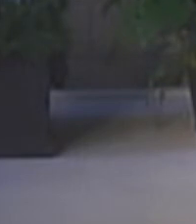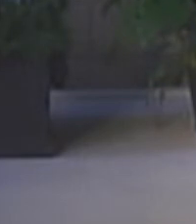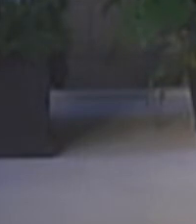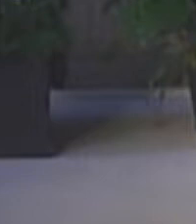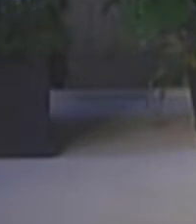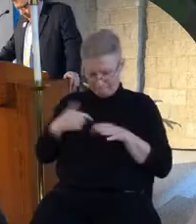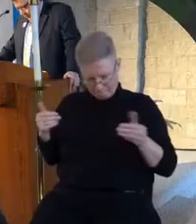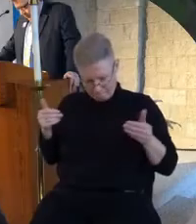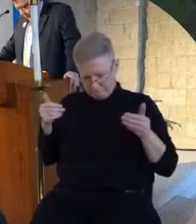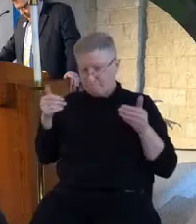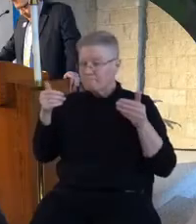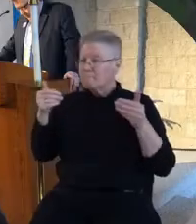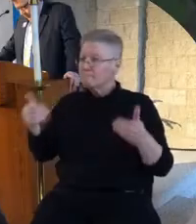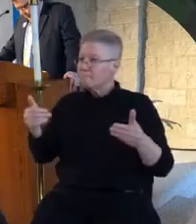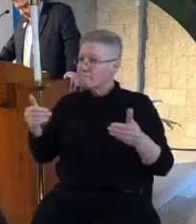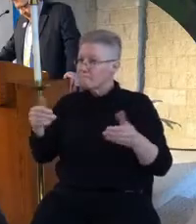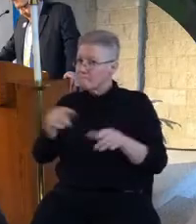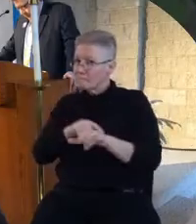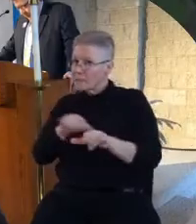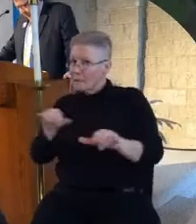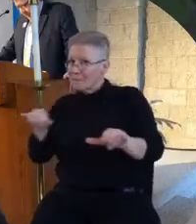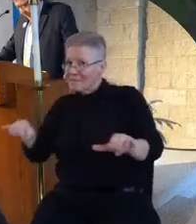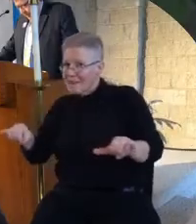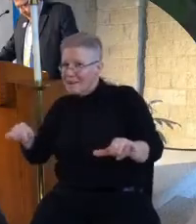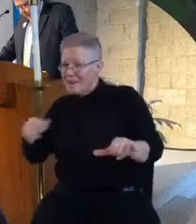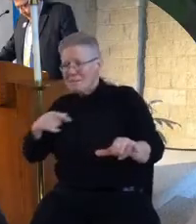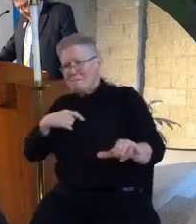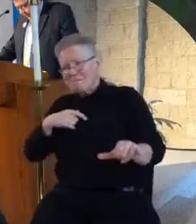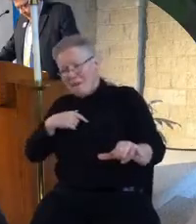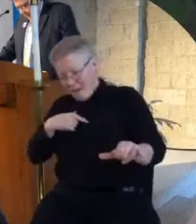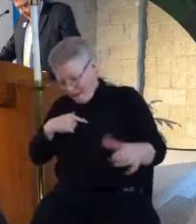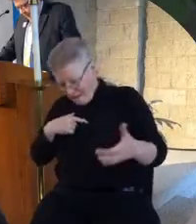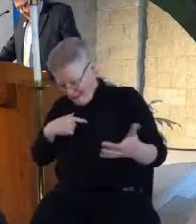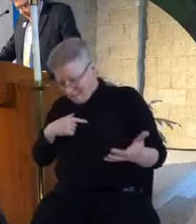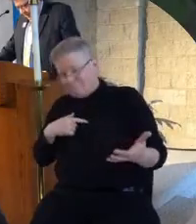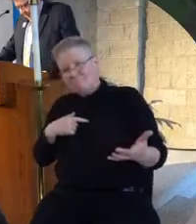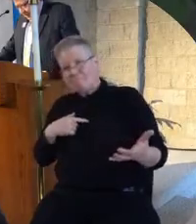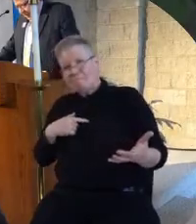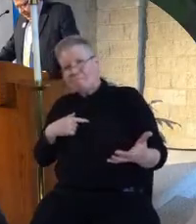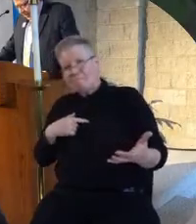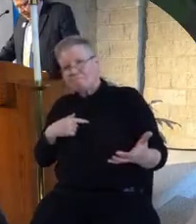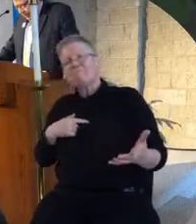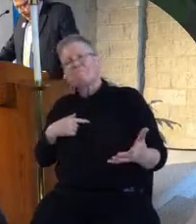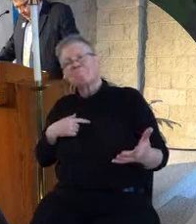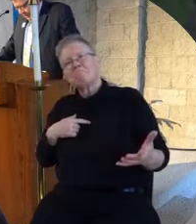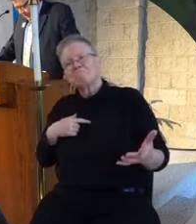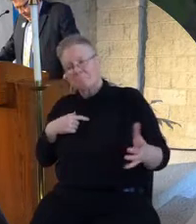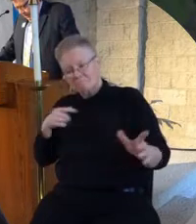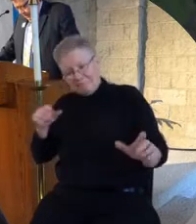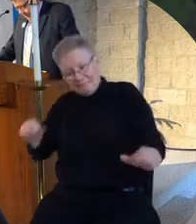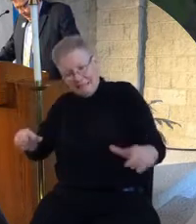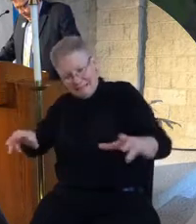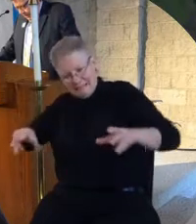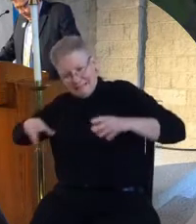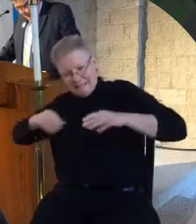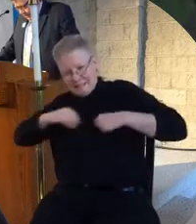and as I do, I am free to accept the good that God has for me.